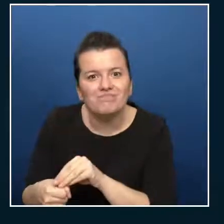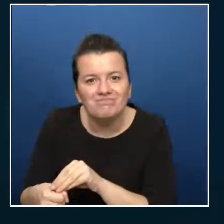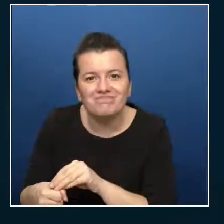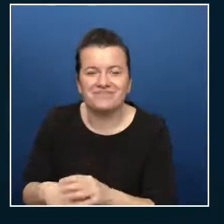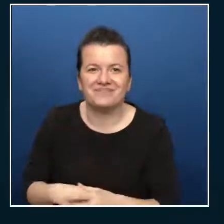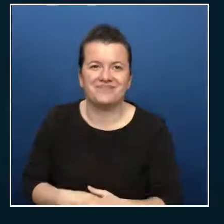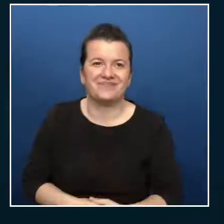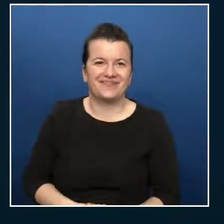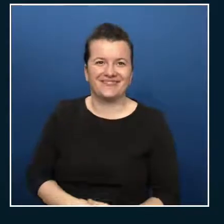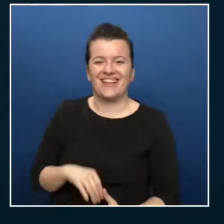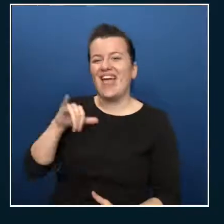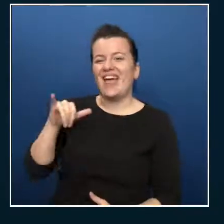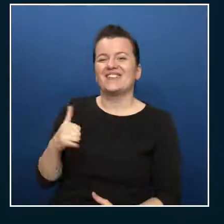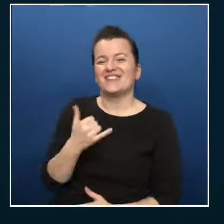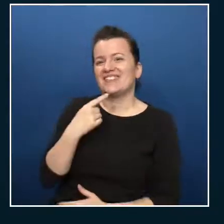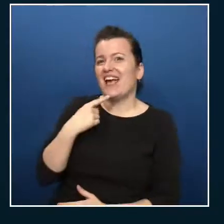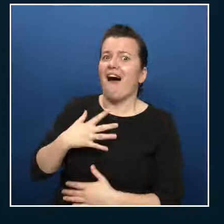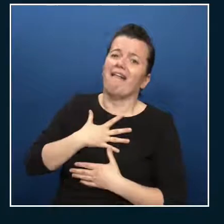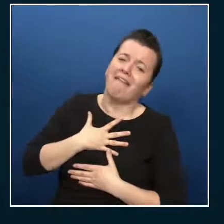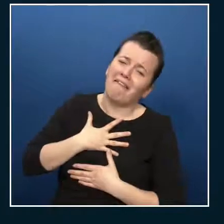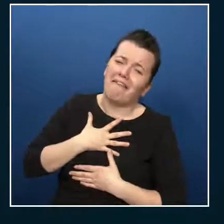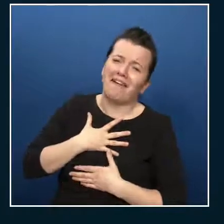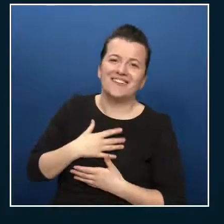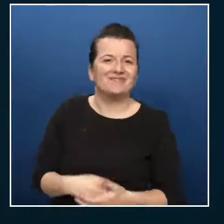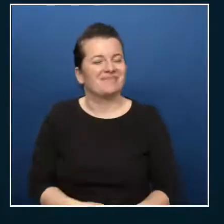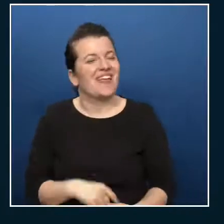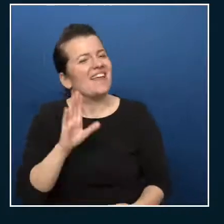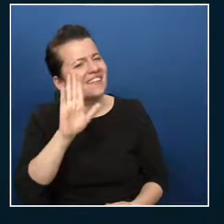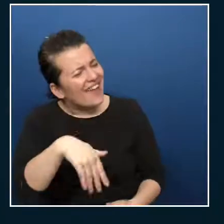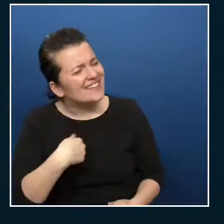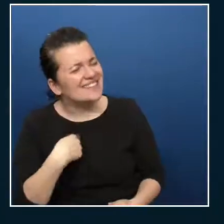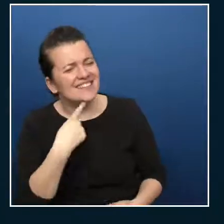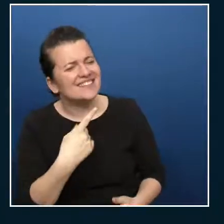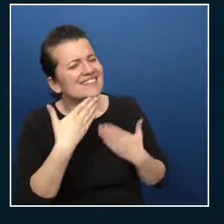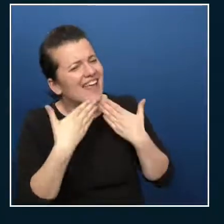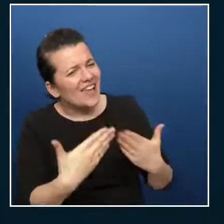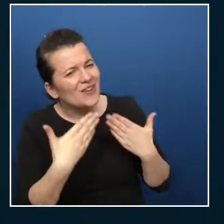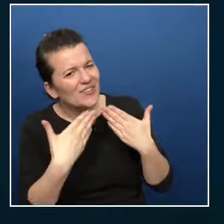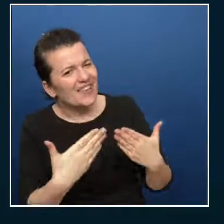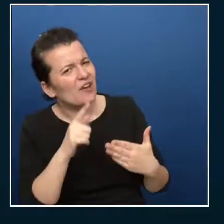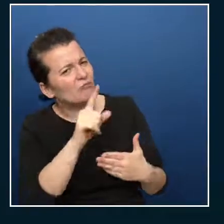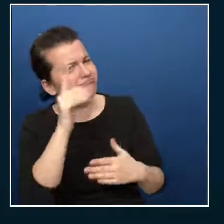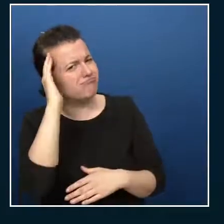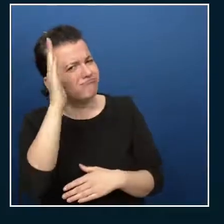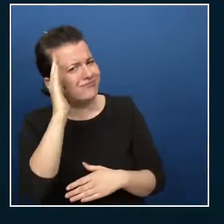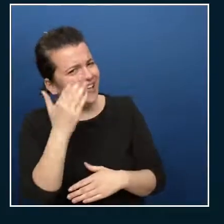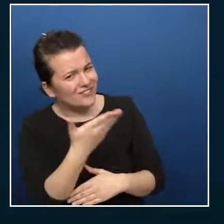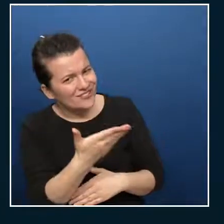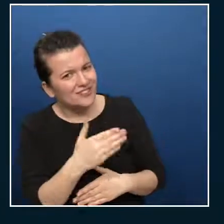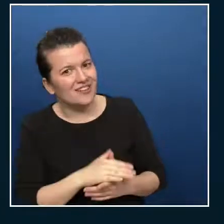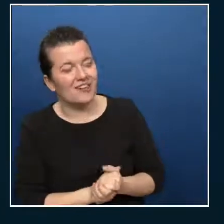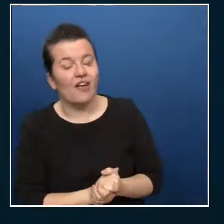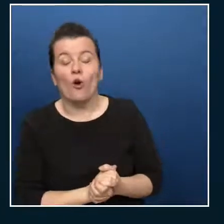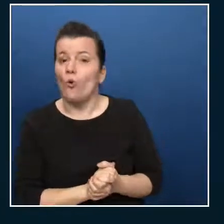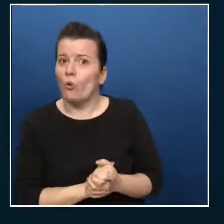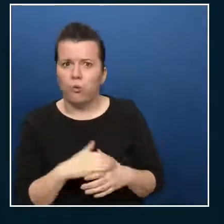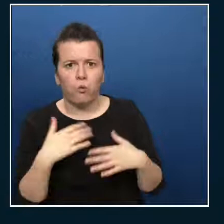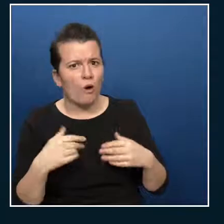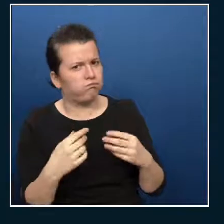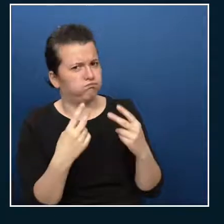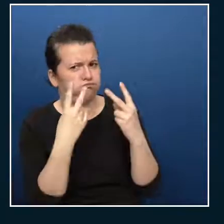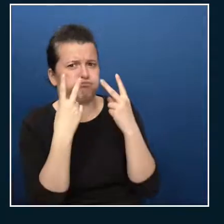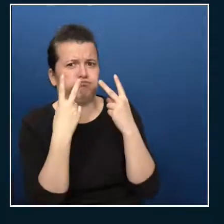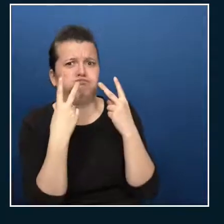No, I just wanted to say thanks a lot for this session. I think this is really valuable information for